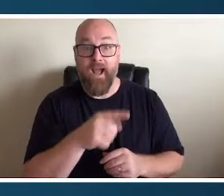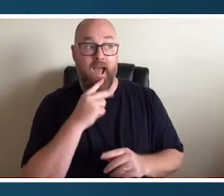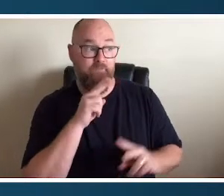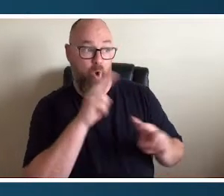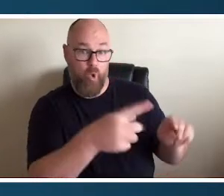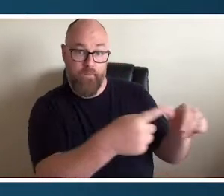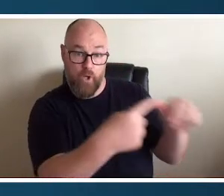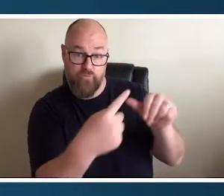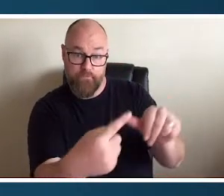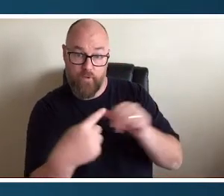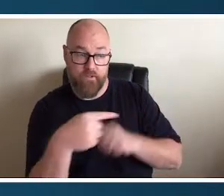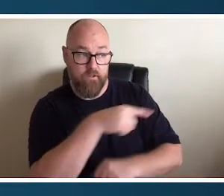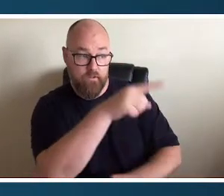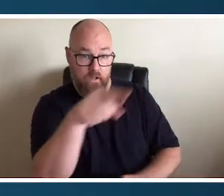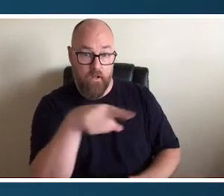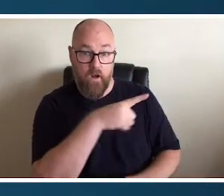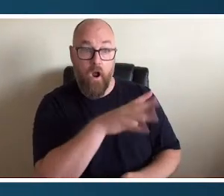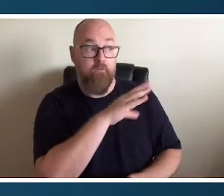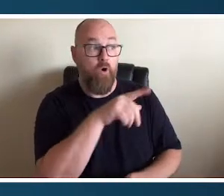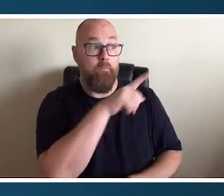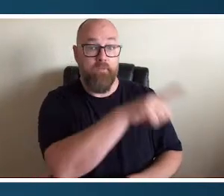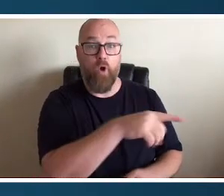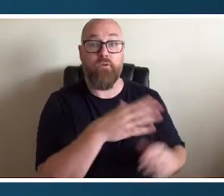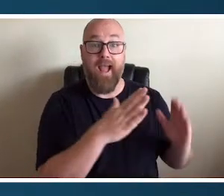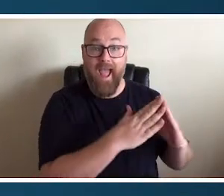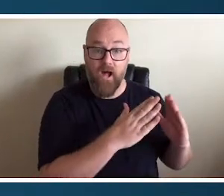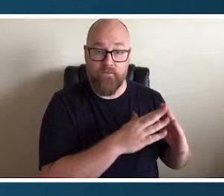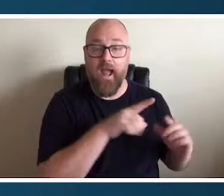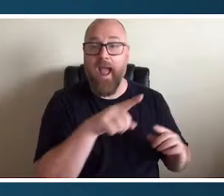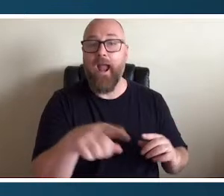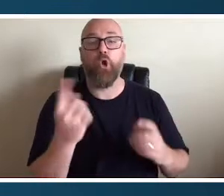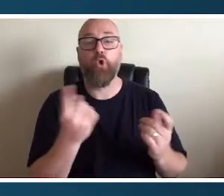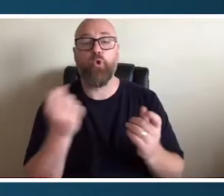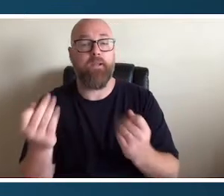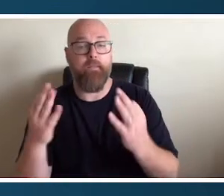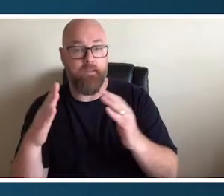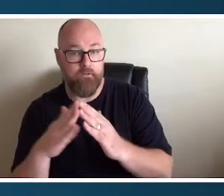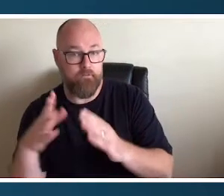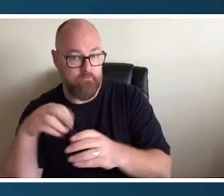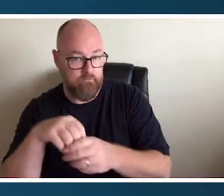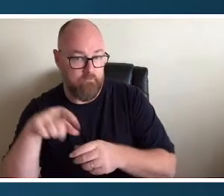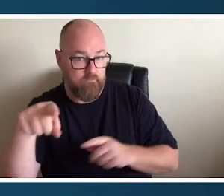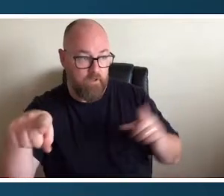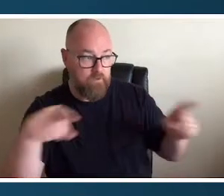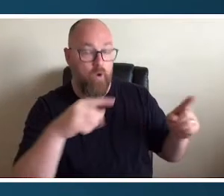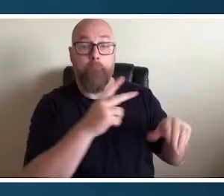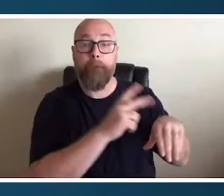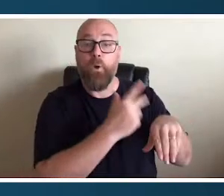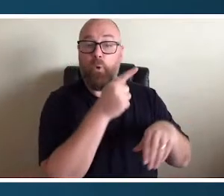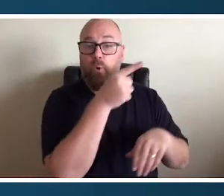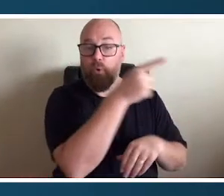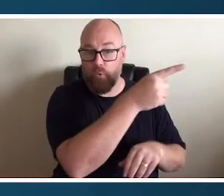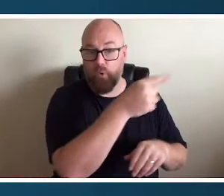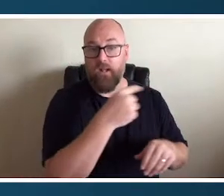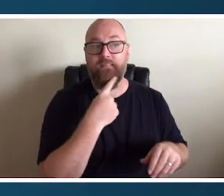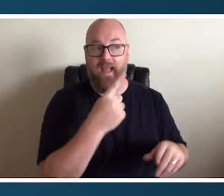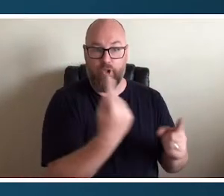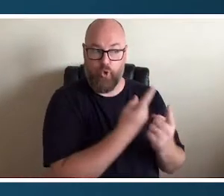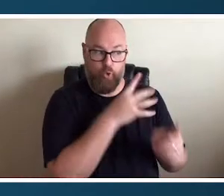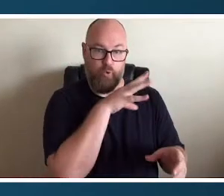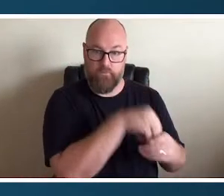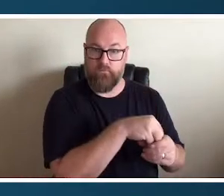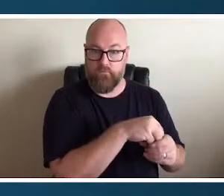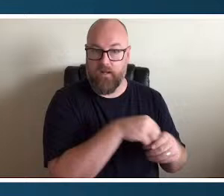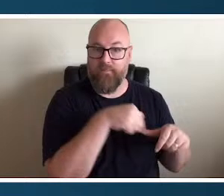the participating household and those who do not participate. So the blue bars are the sending household, the participating